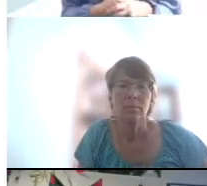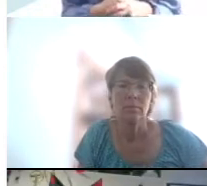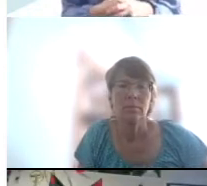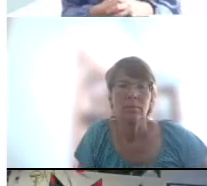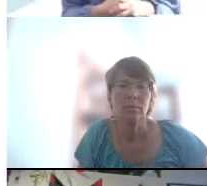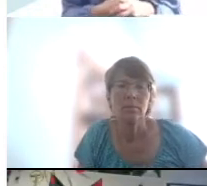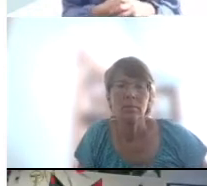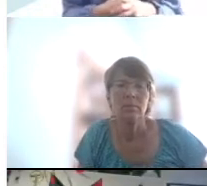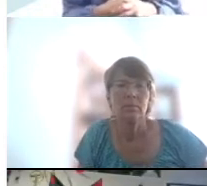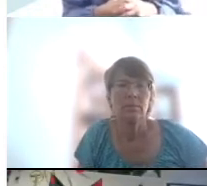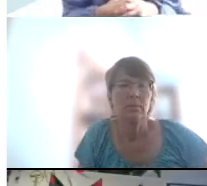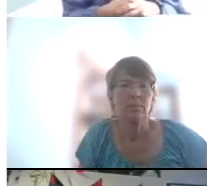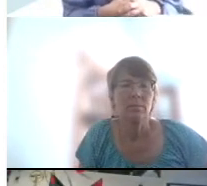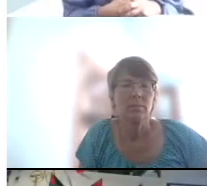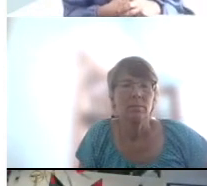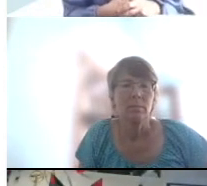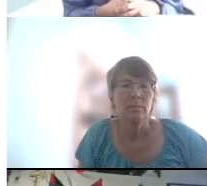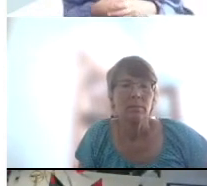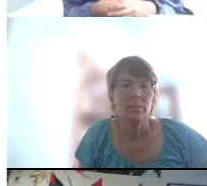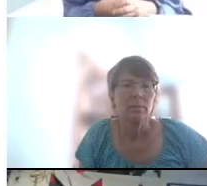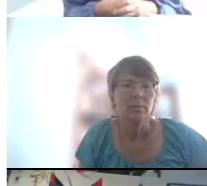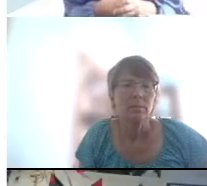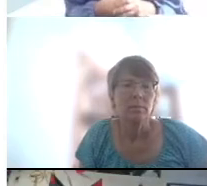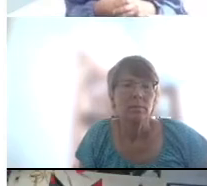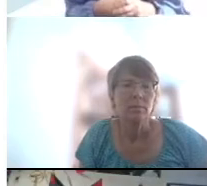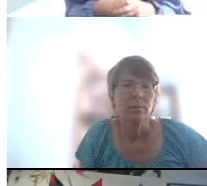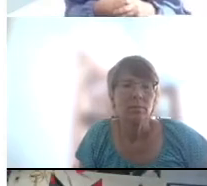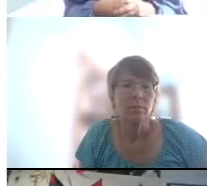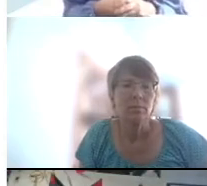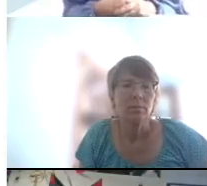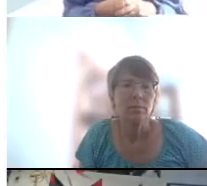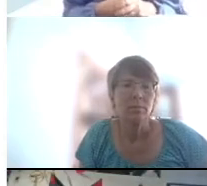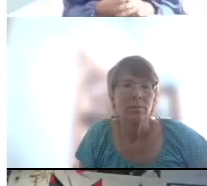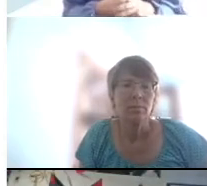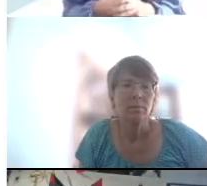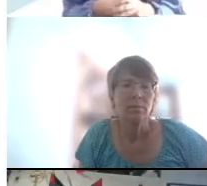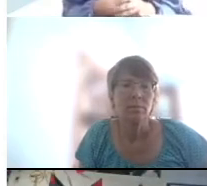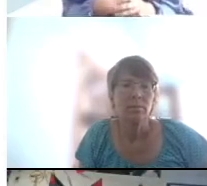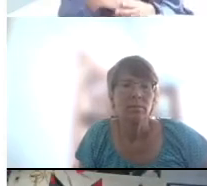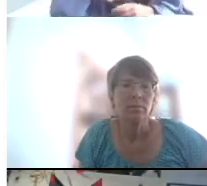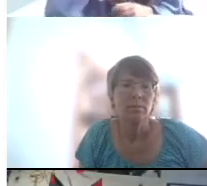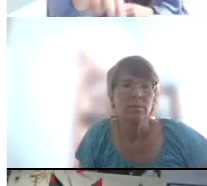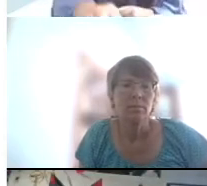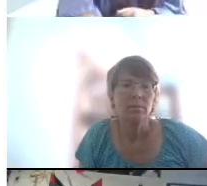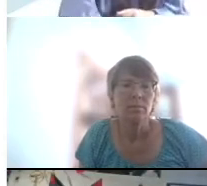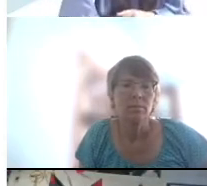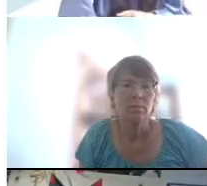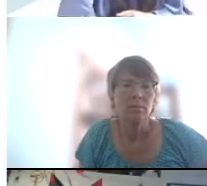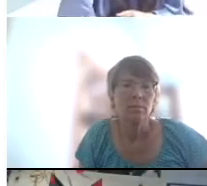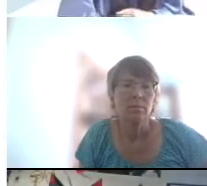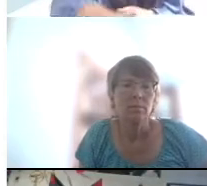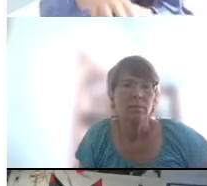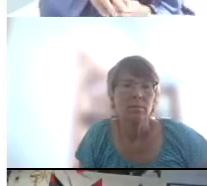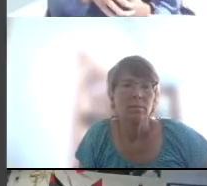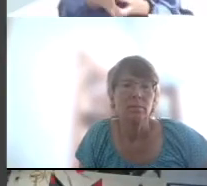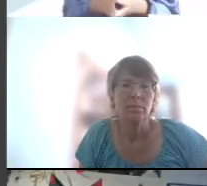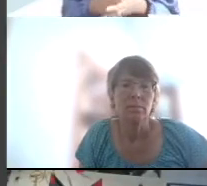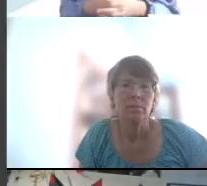of anti-Indigenous racism in healthcare and called us once again as regulators to action.